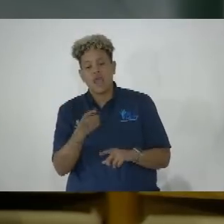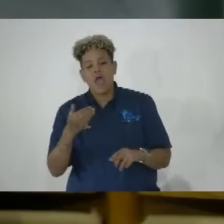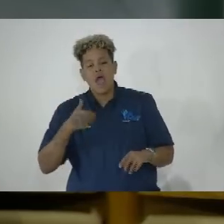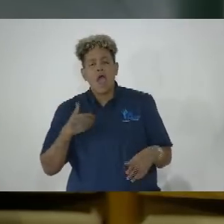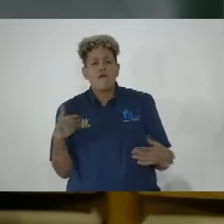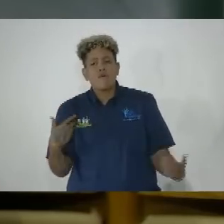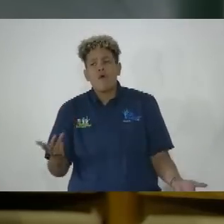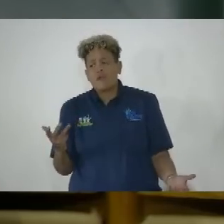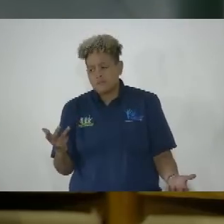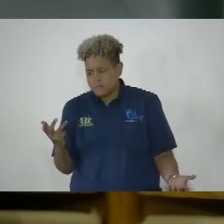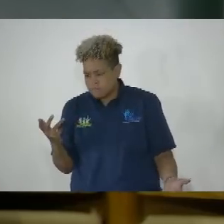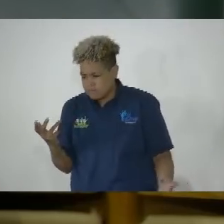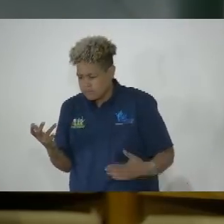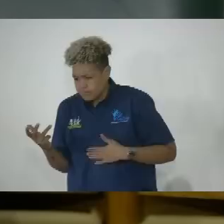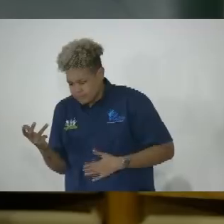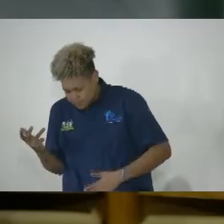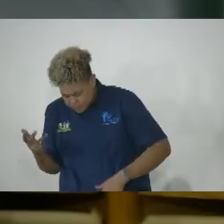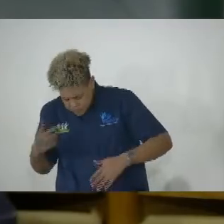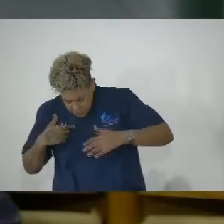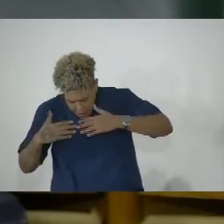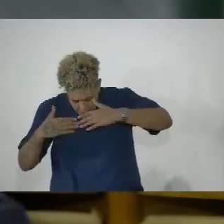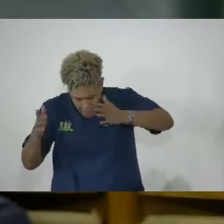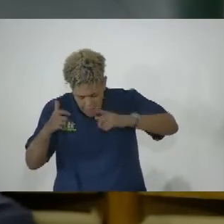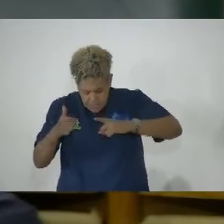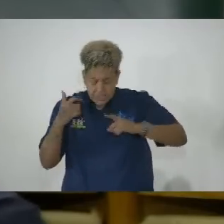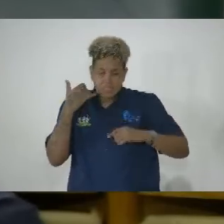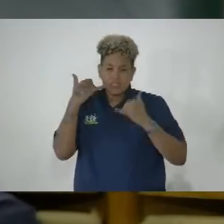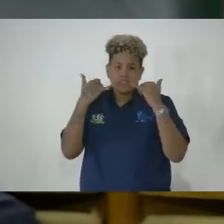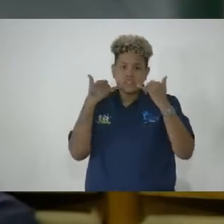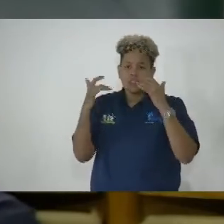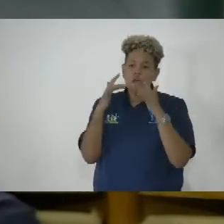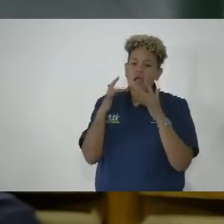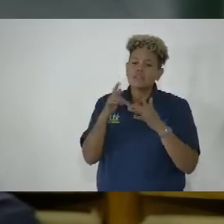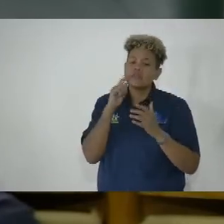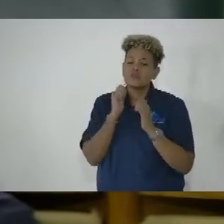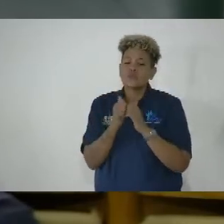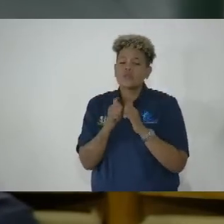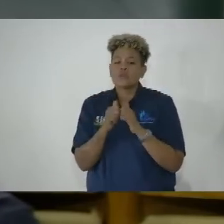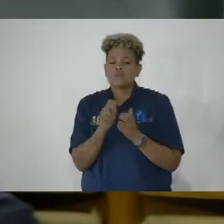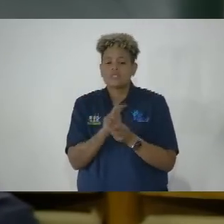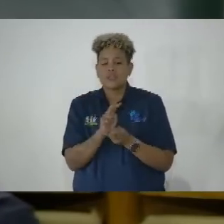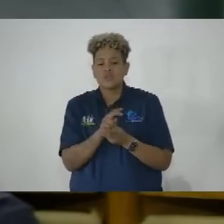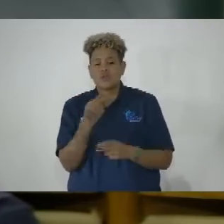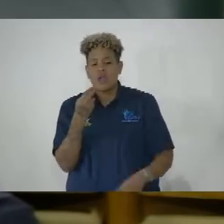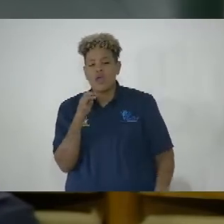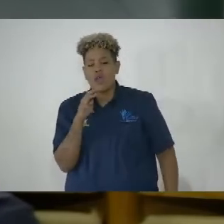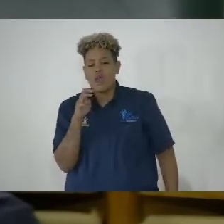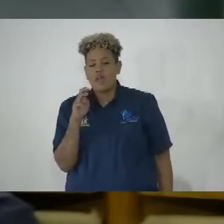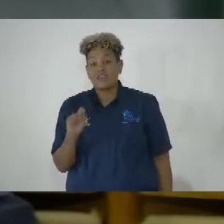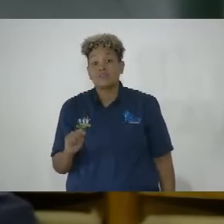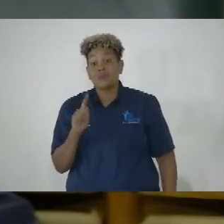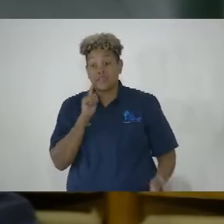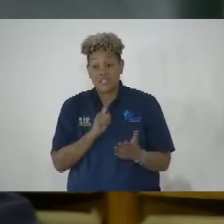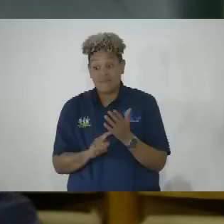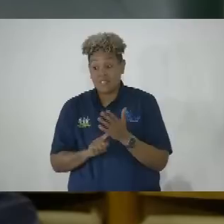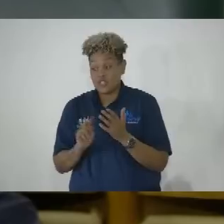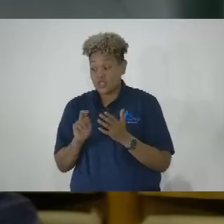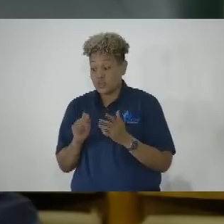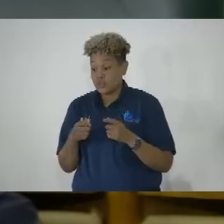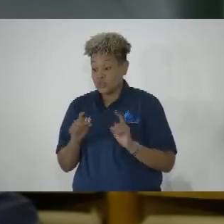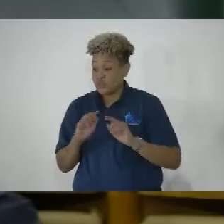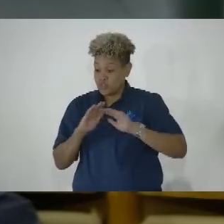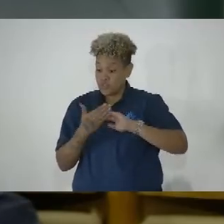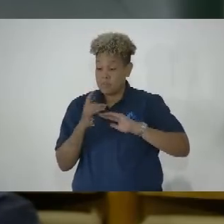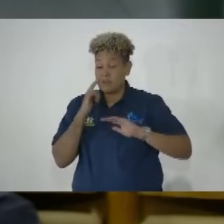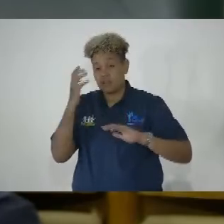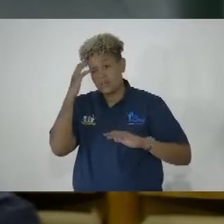have they launched these helplines together with the sexual harassment investigation units during Jamaica's